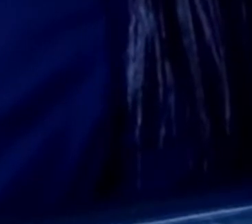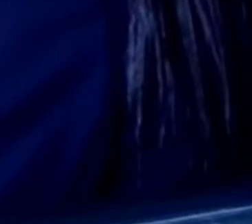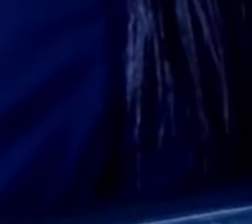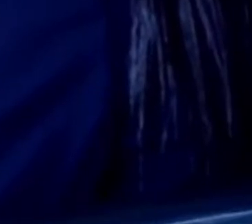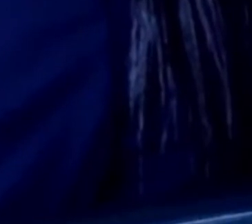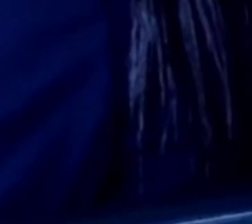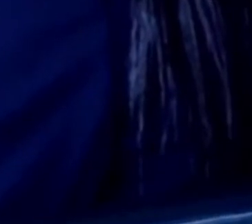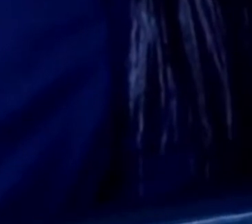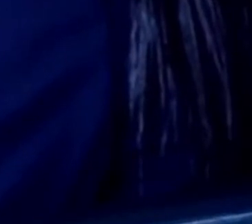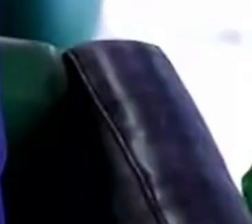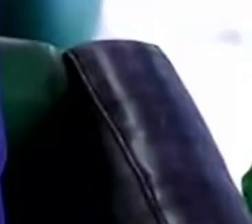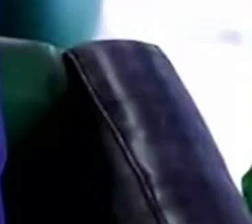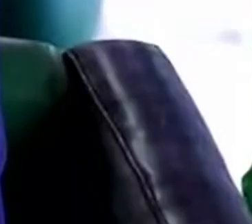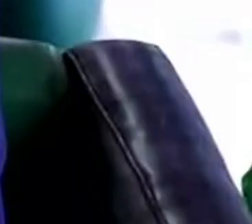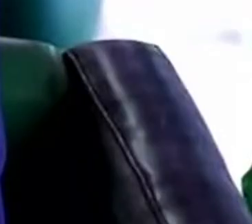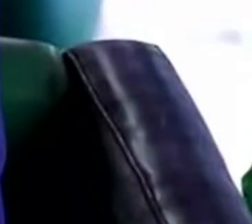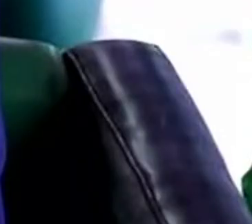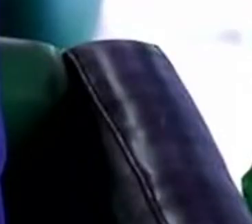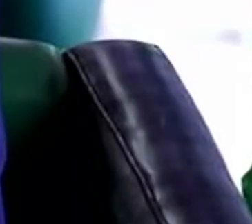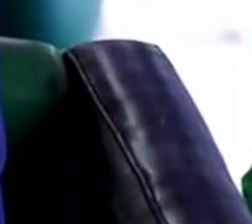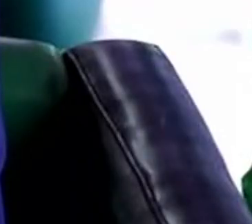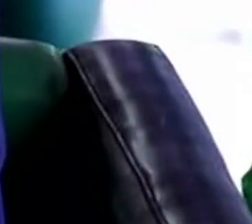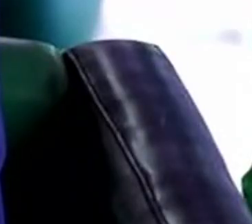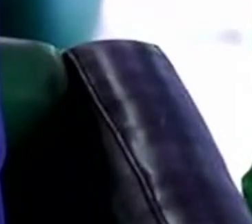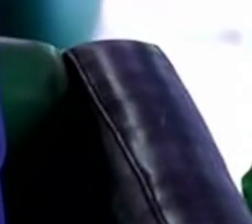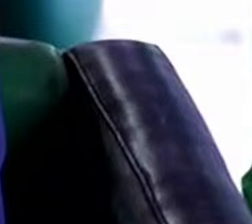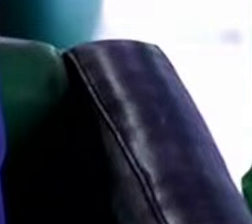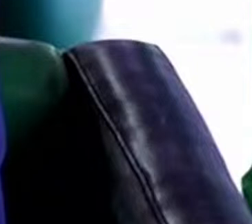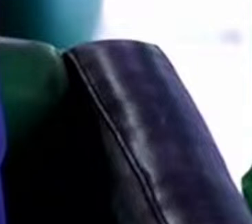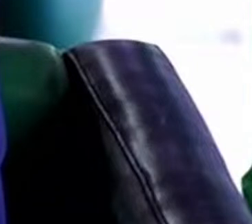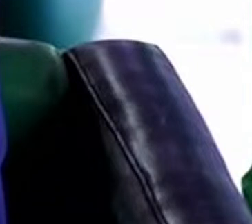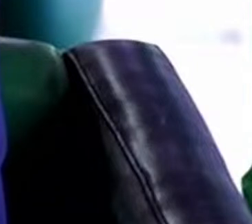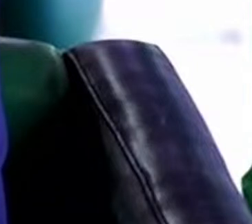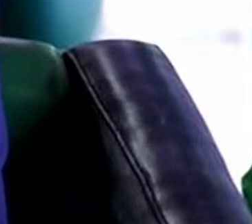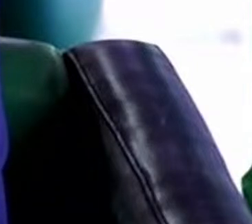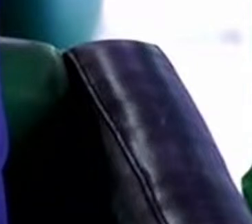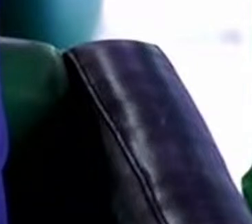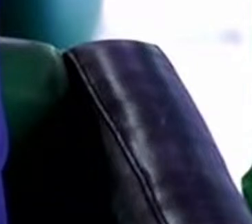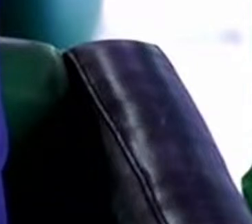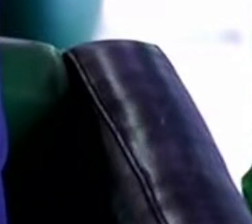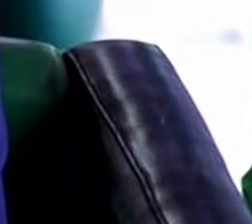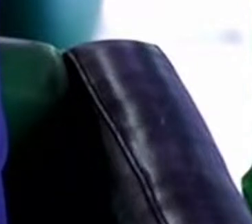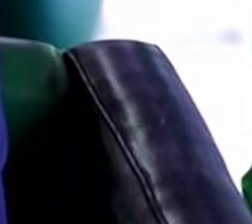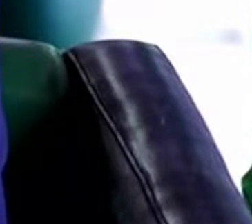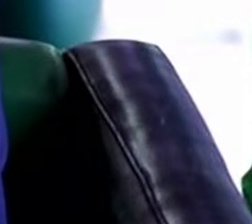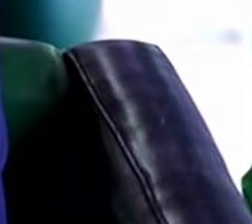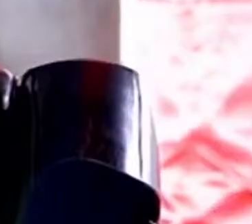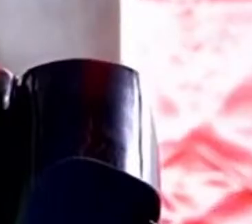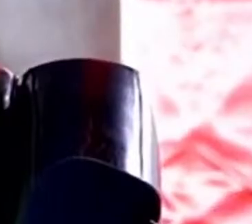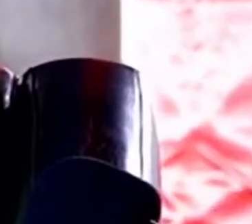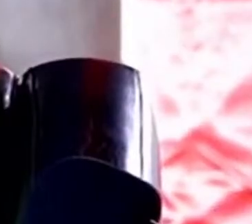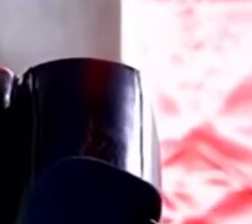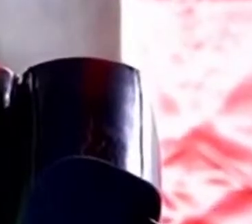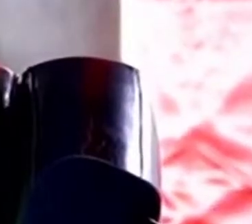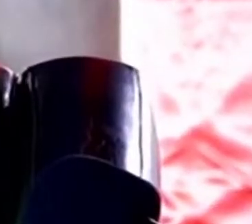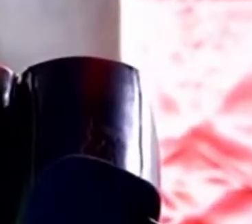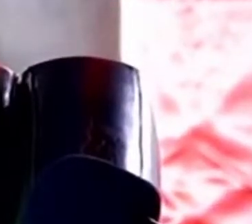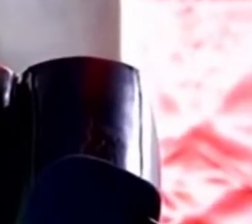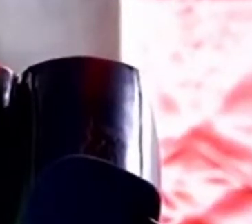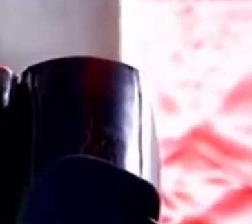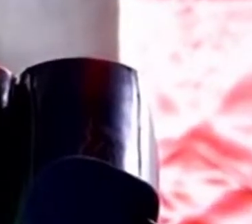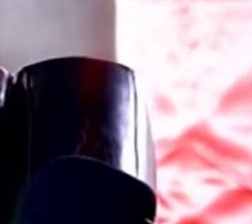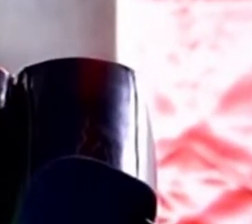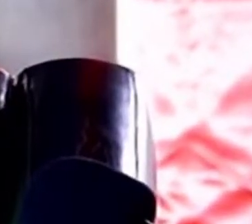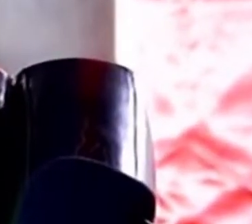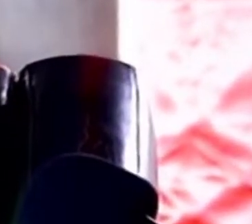doing. So I joined the construction industry where I registered my company to be doing construction works. Of course, that called for